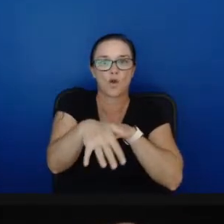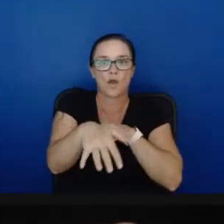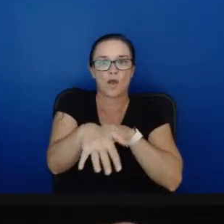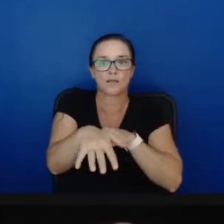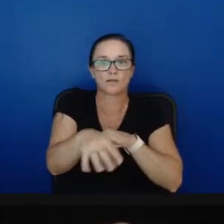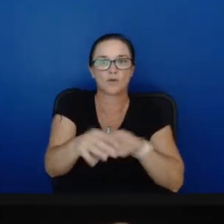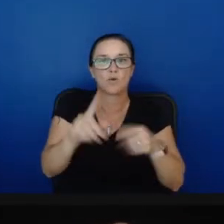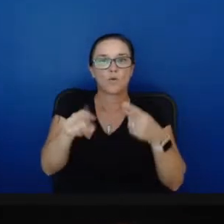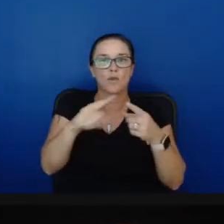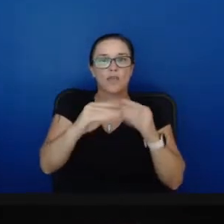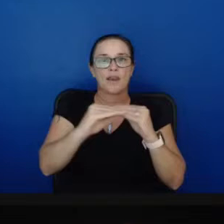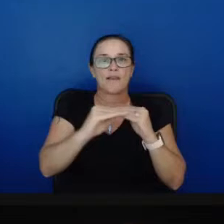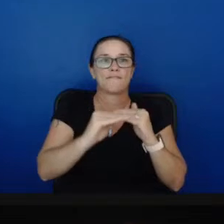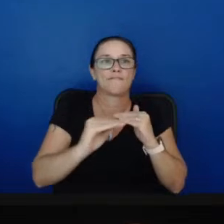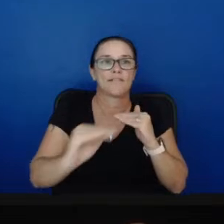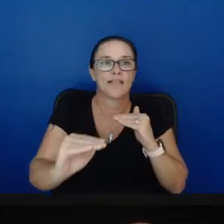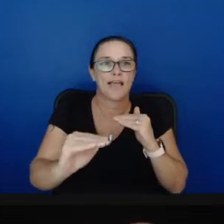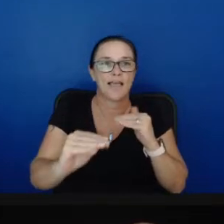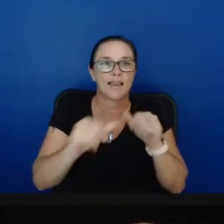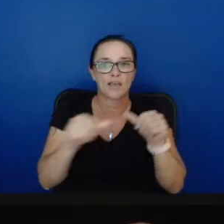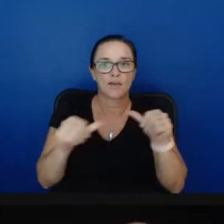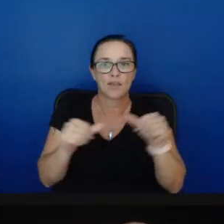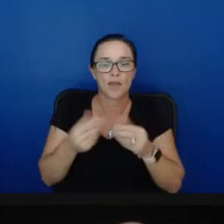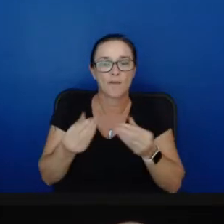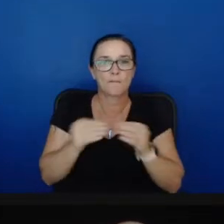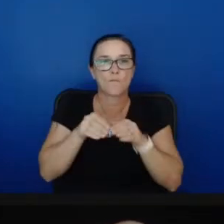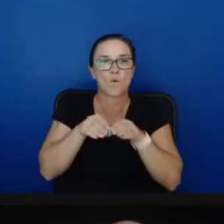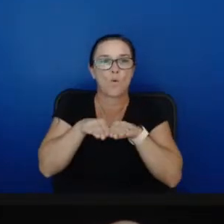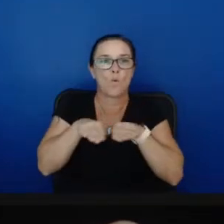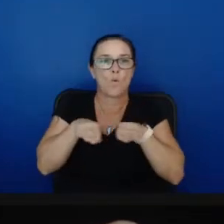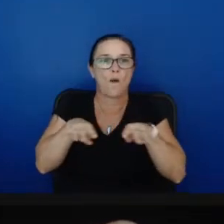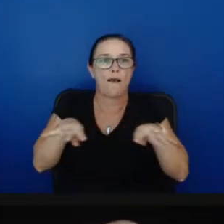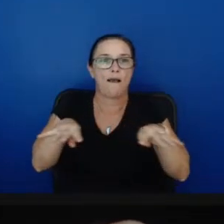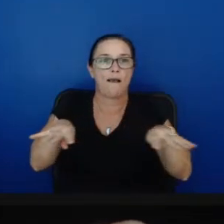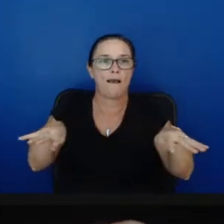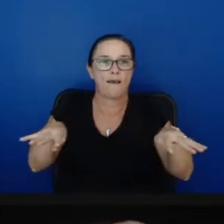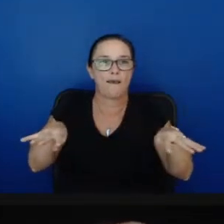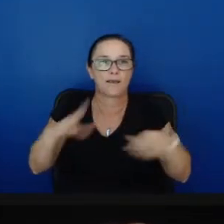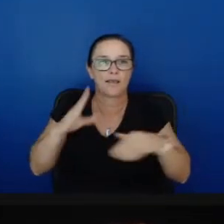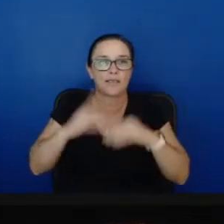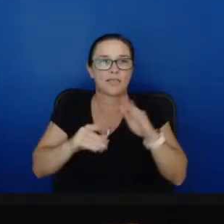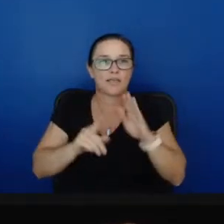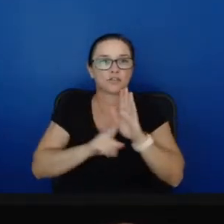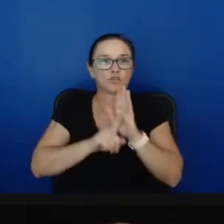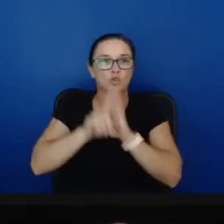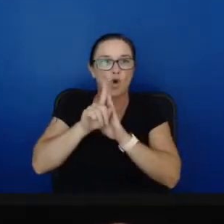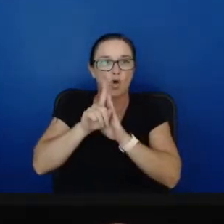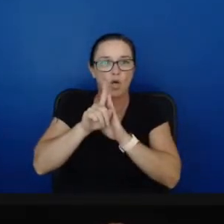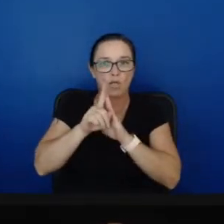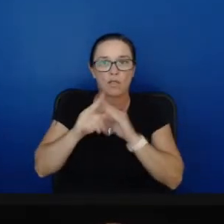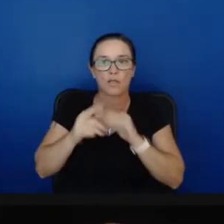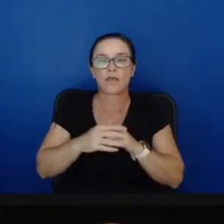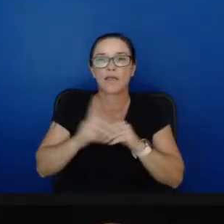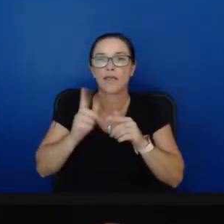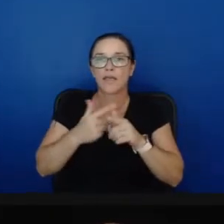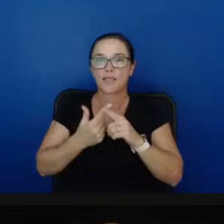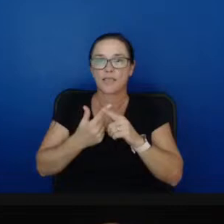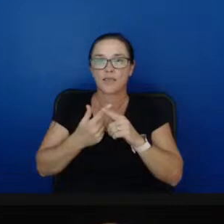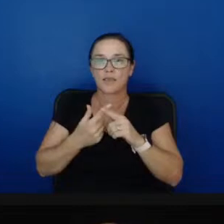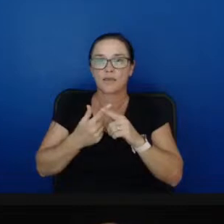profile, much wider than it is tall. And as a flow